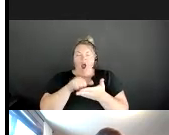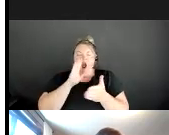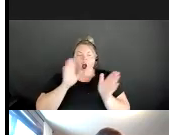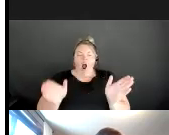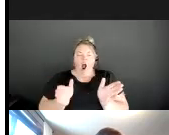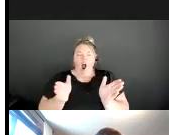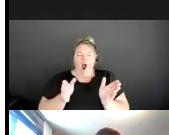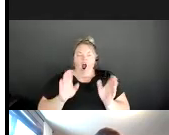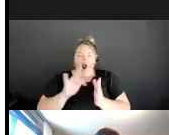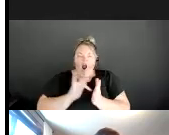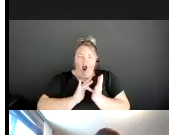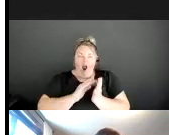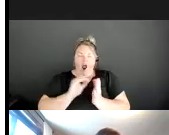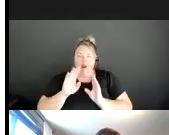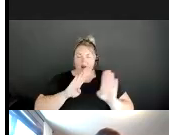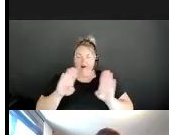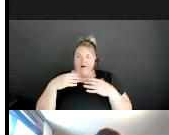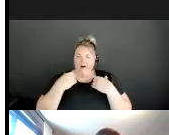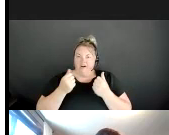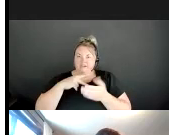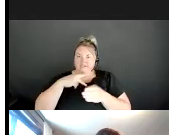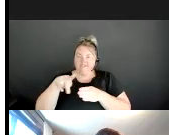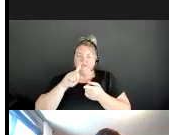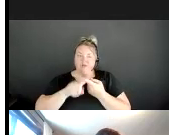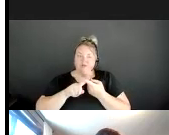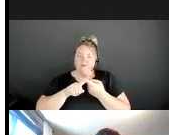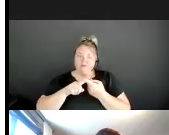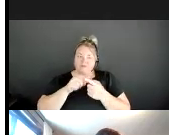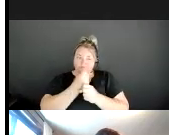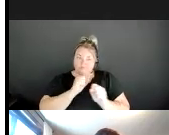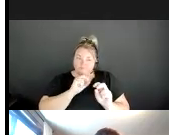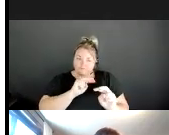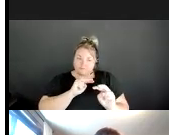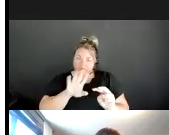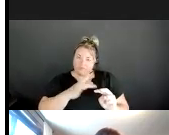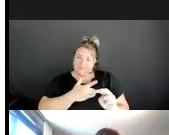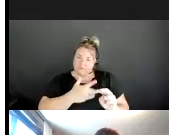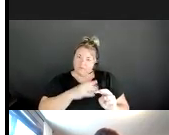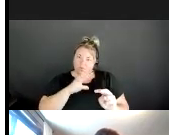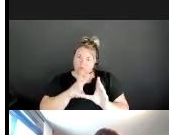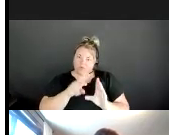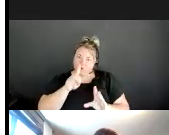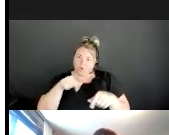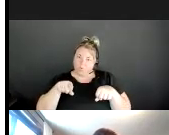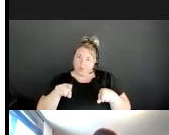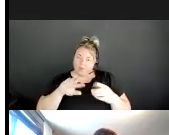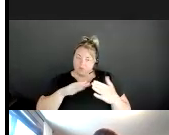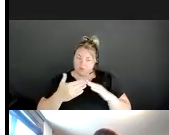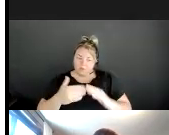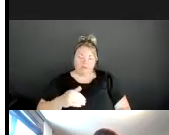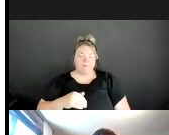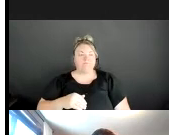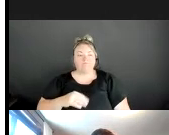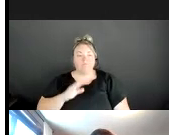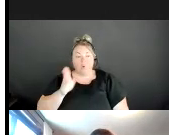and behavioral health professionals to safely monitor your symptoms of withdrawal while you remain in the community. All of these levels